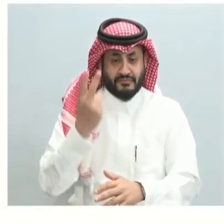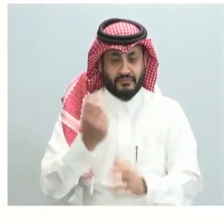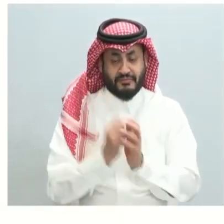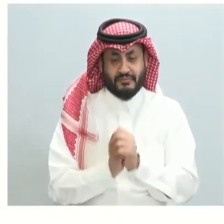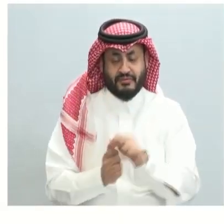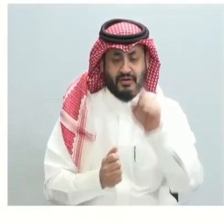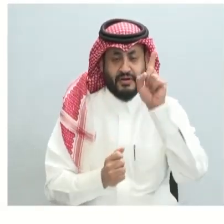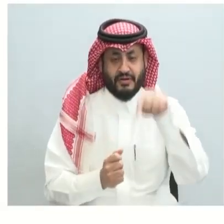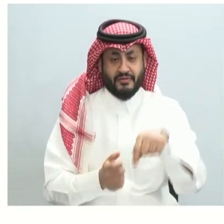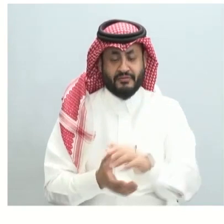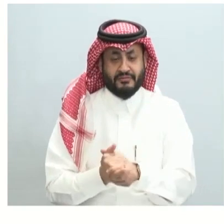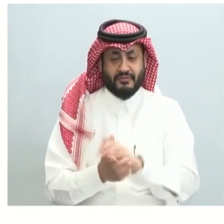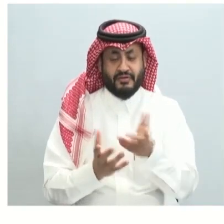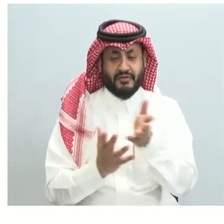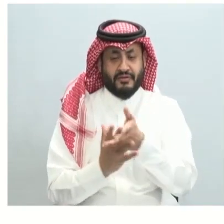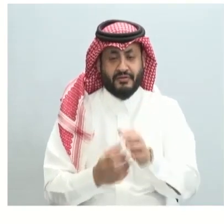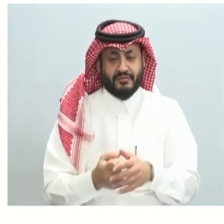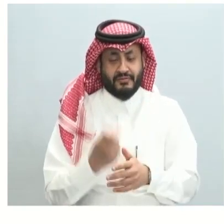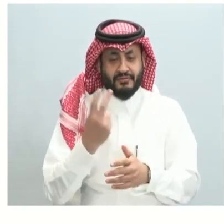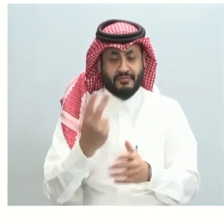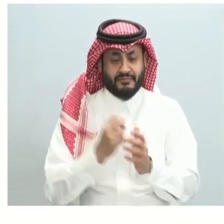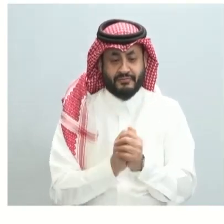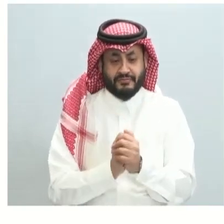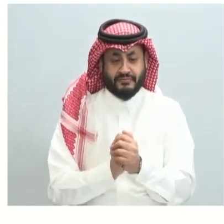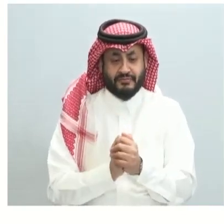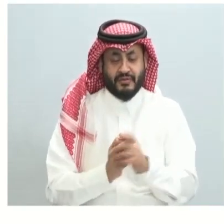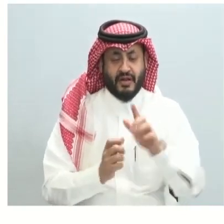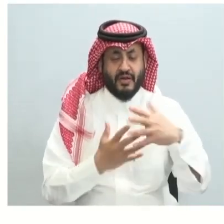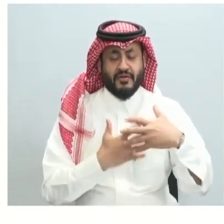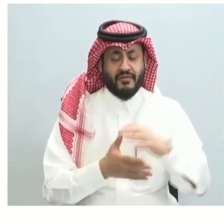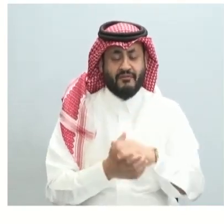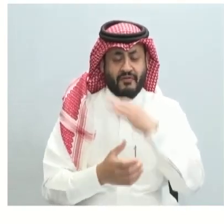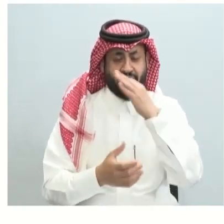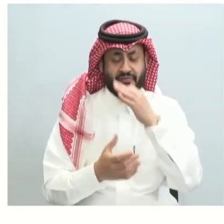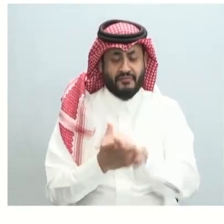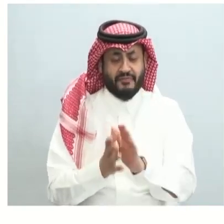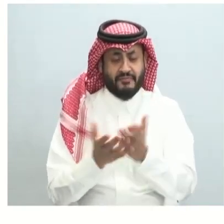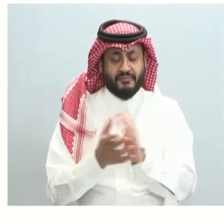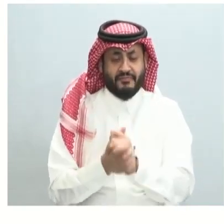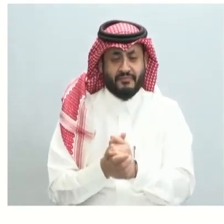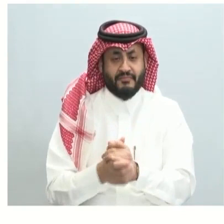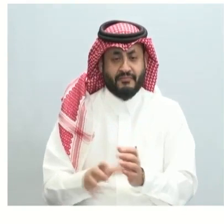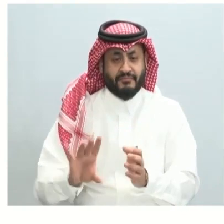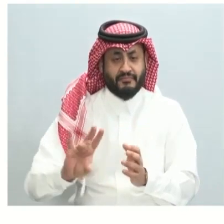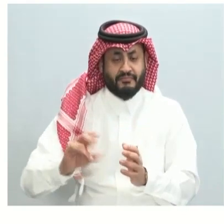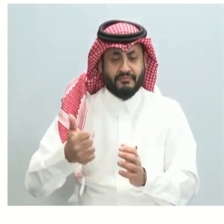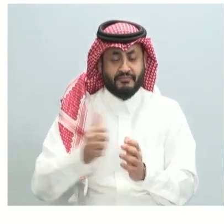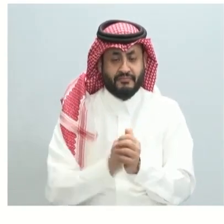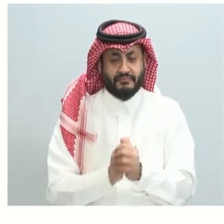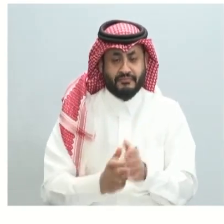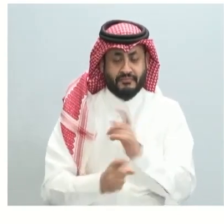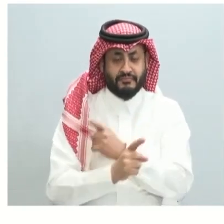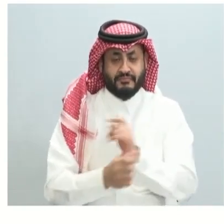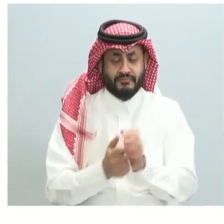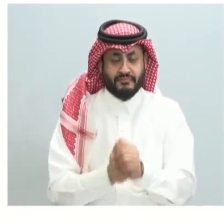and today, inshallah, we will cover Unit 2, My Things Phonics, on page 17. This